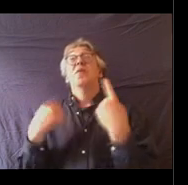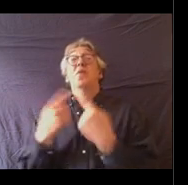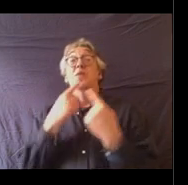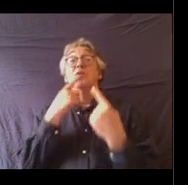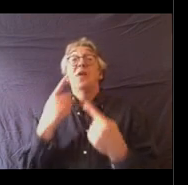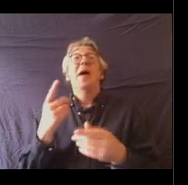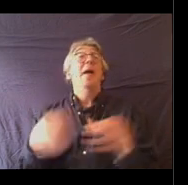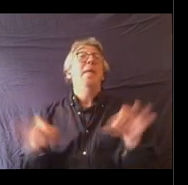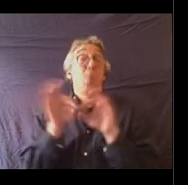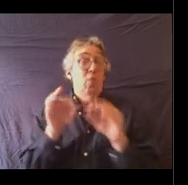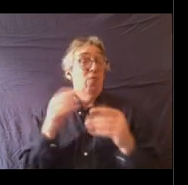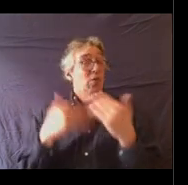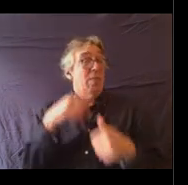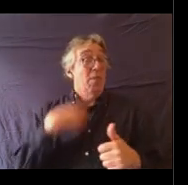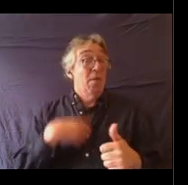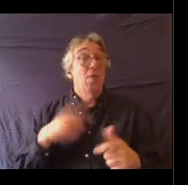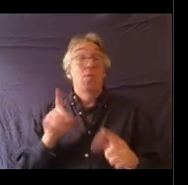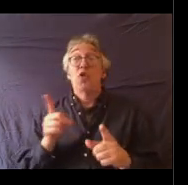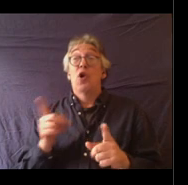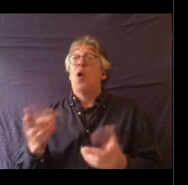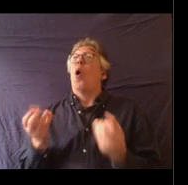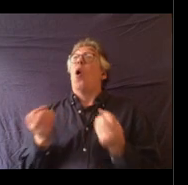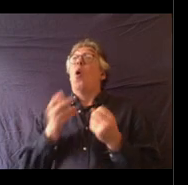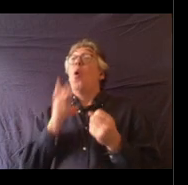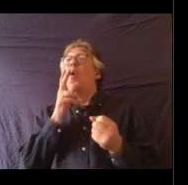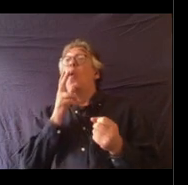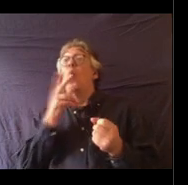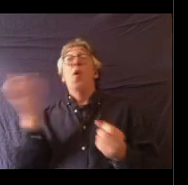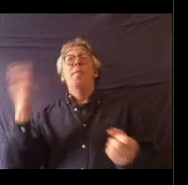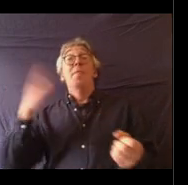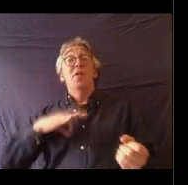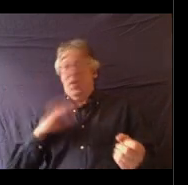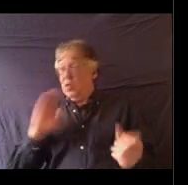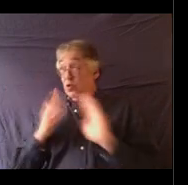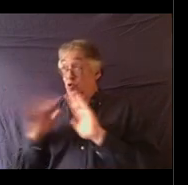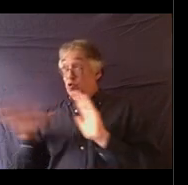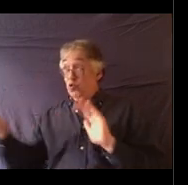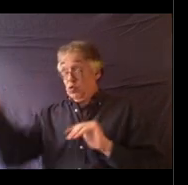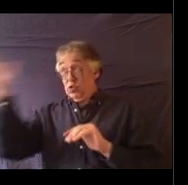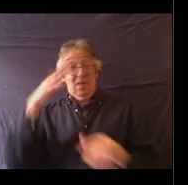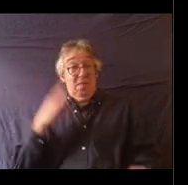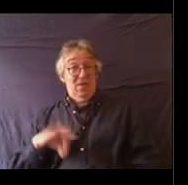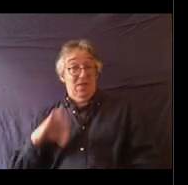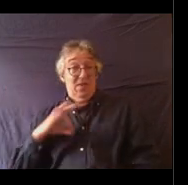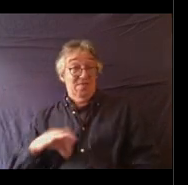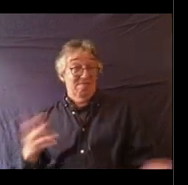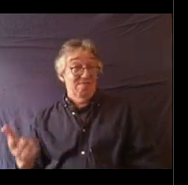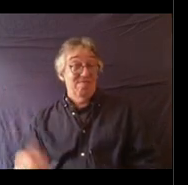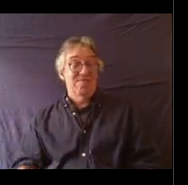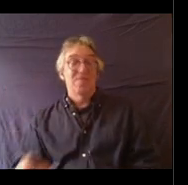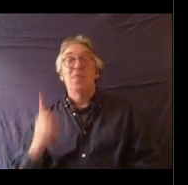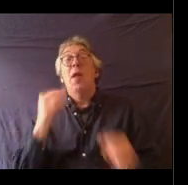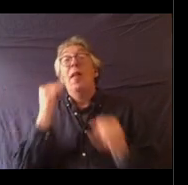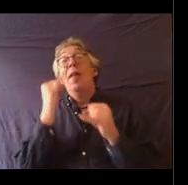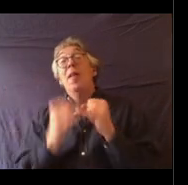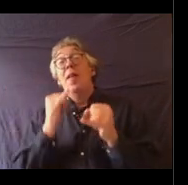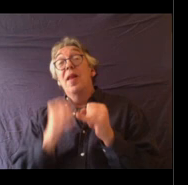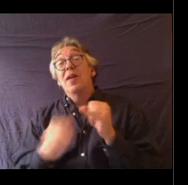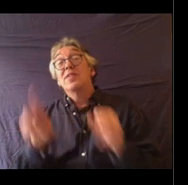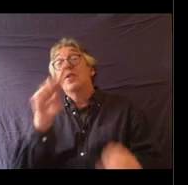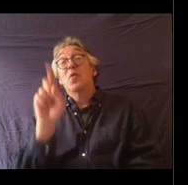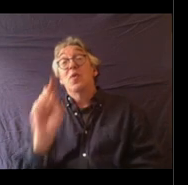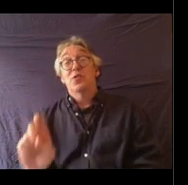persons with disabilities, but it's actually beneficial to all societies. So. Yeah, great. So one last question. Actually, this links maybe nicely